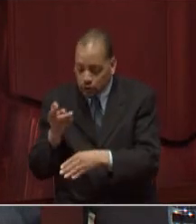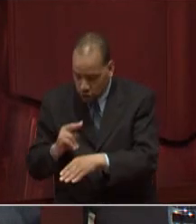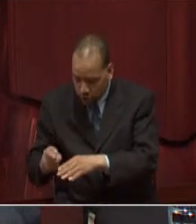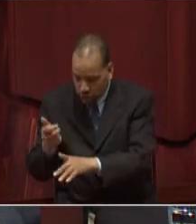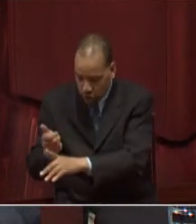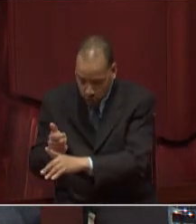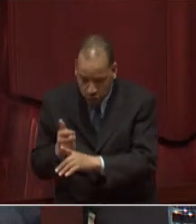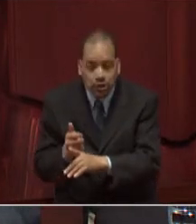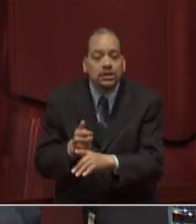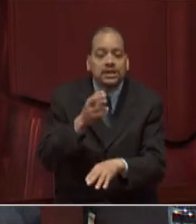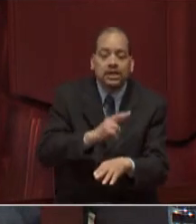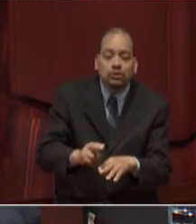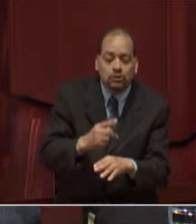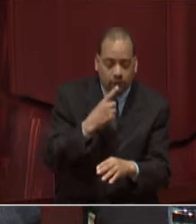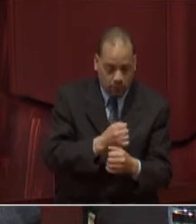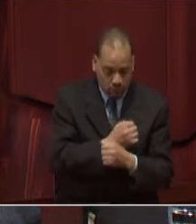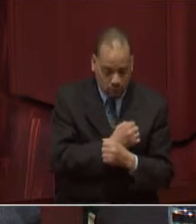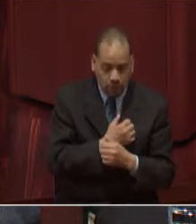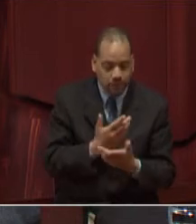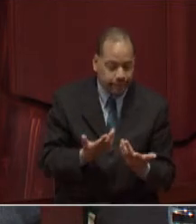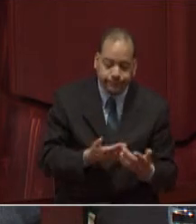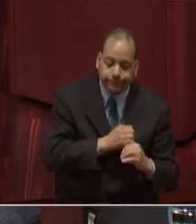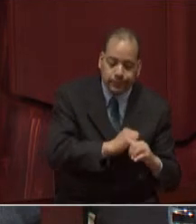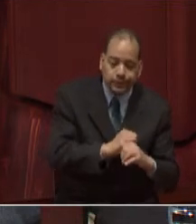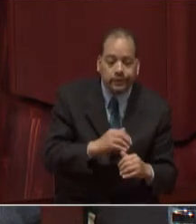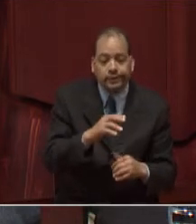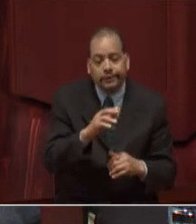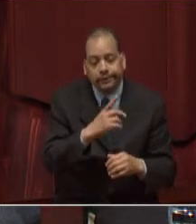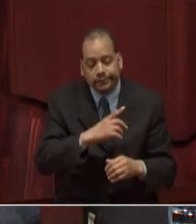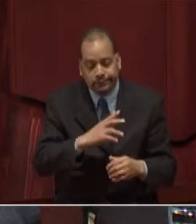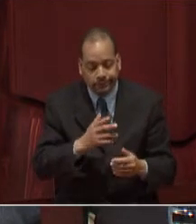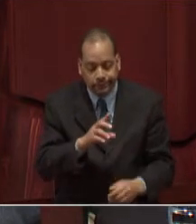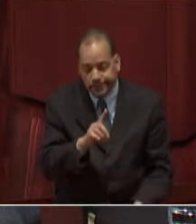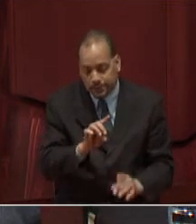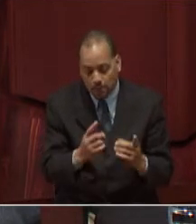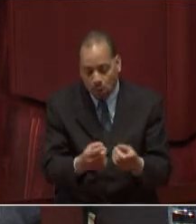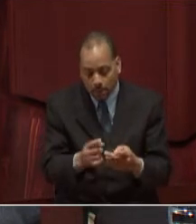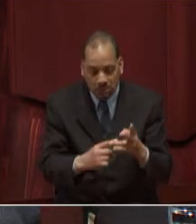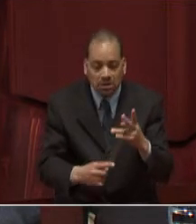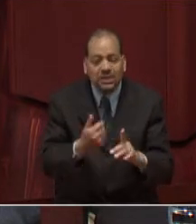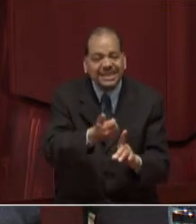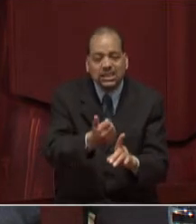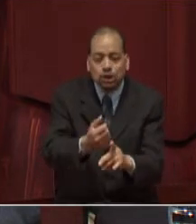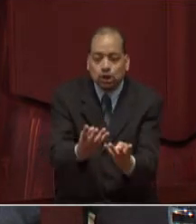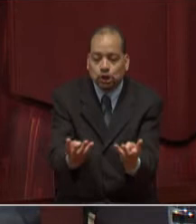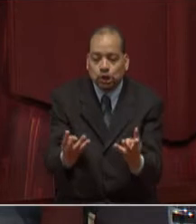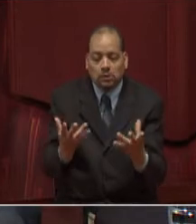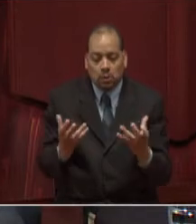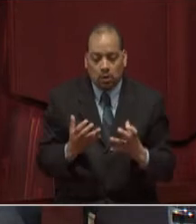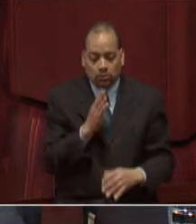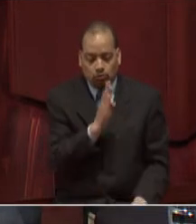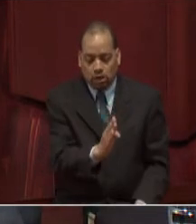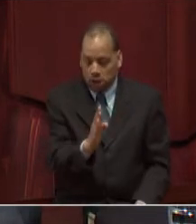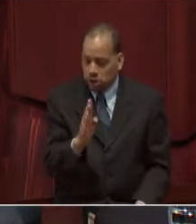military departments and so forth. So there was no such thing as a national security staff. And that gradually, as the war